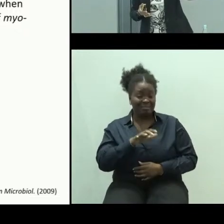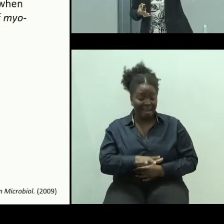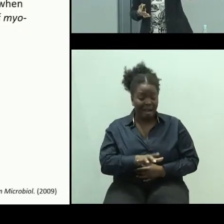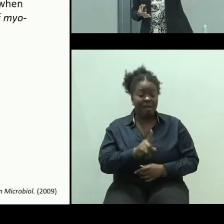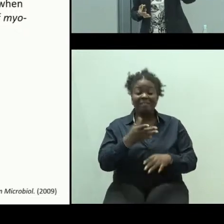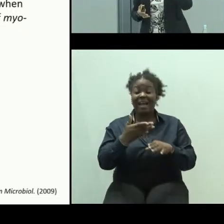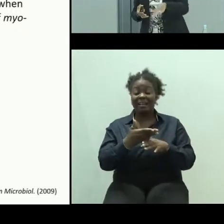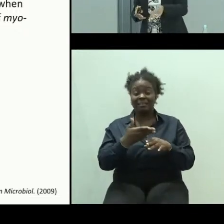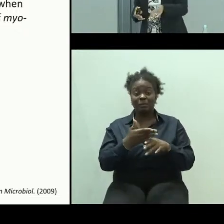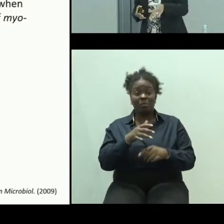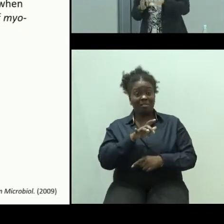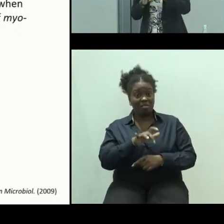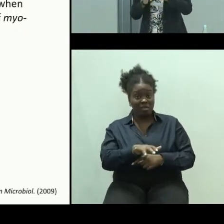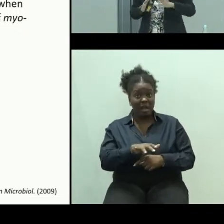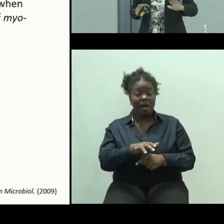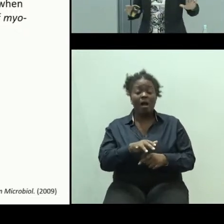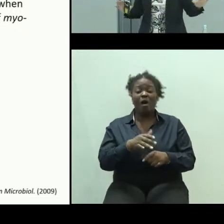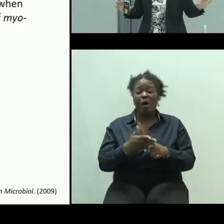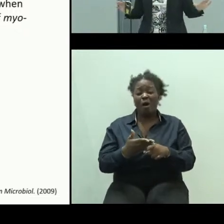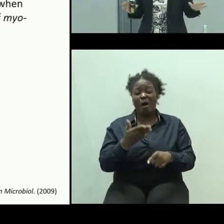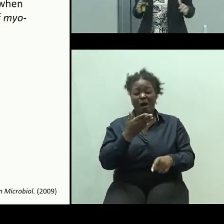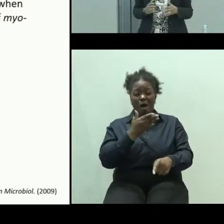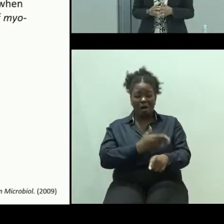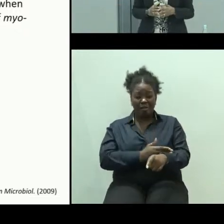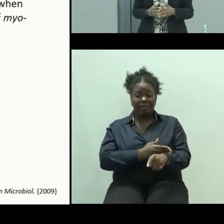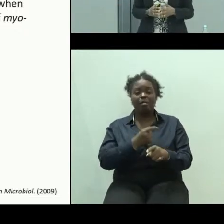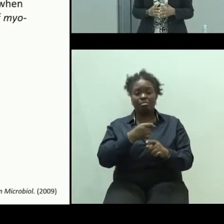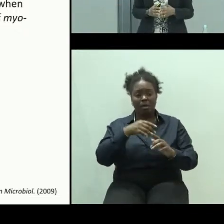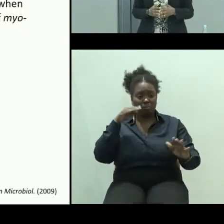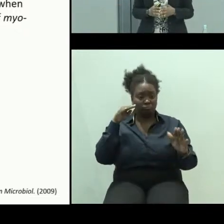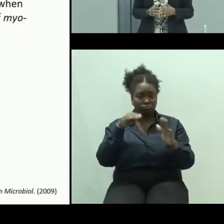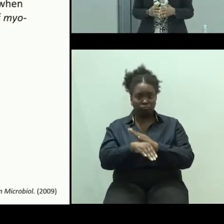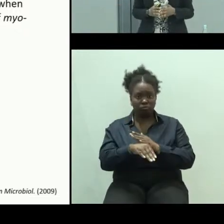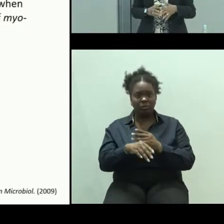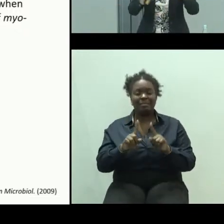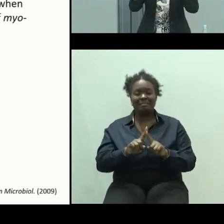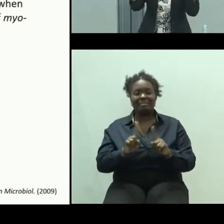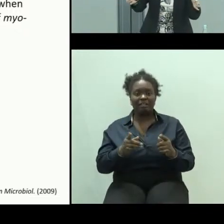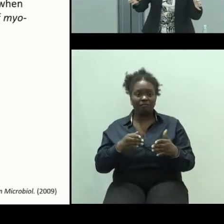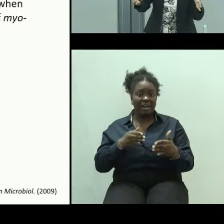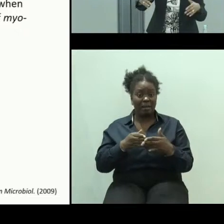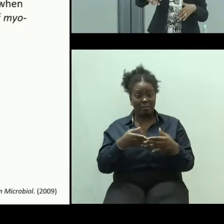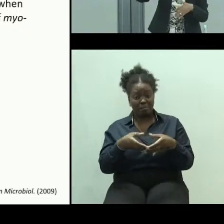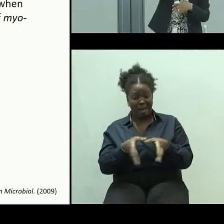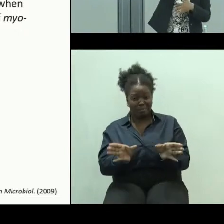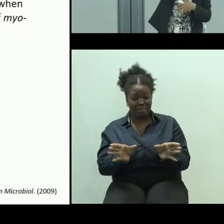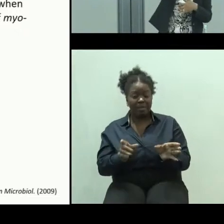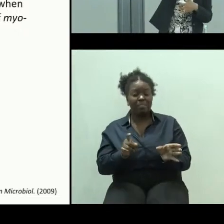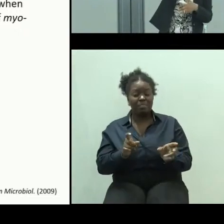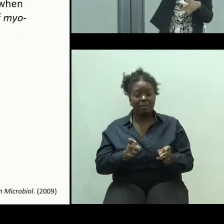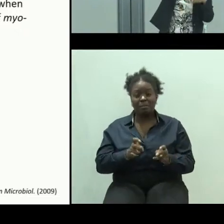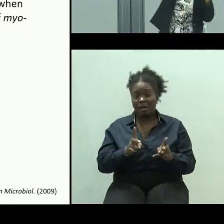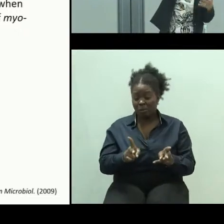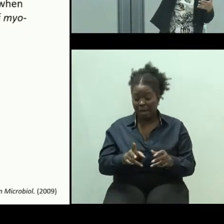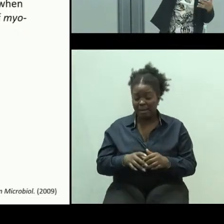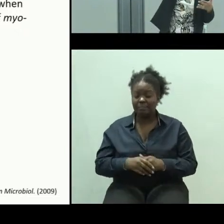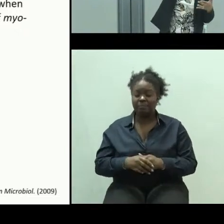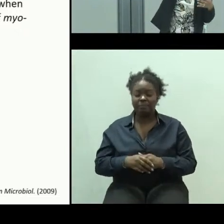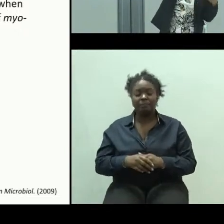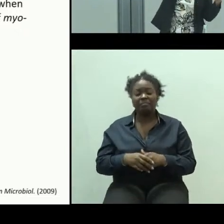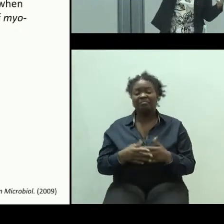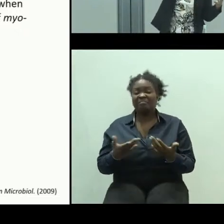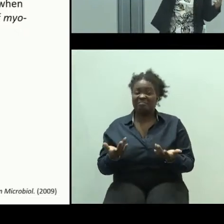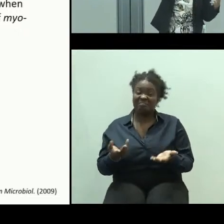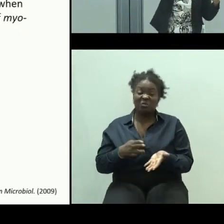on, and it dropped off much more rapidly than the other enzymes in the pathway. It's not unusual for an enzyme to be highly